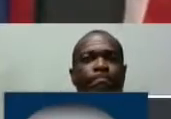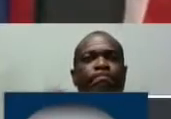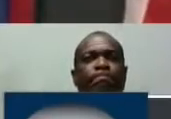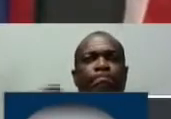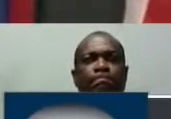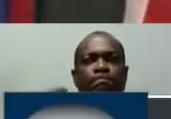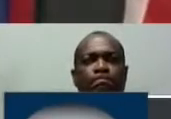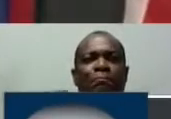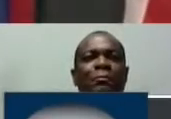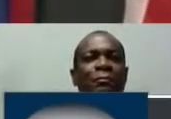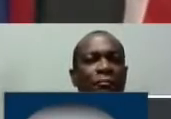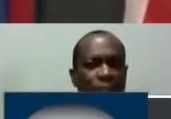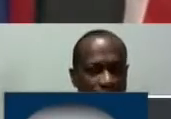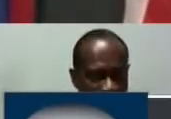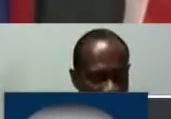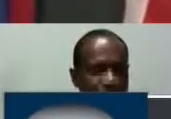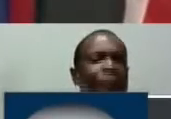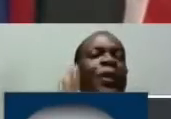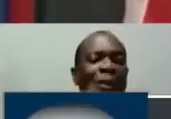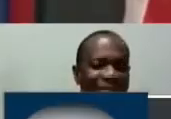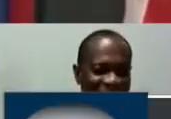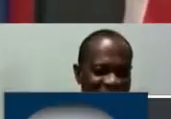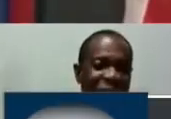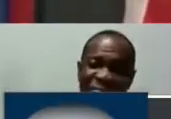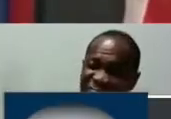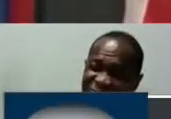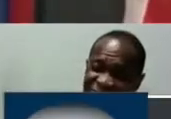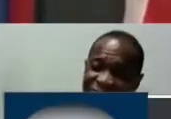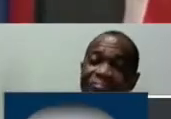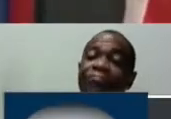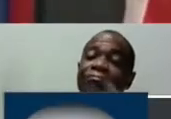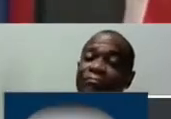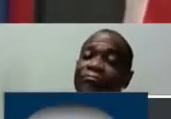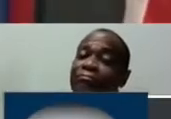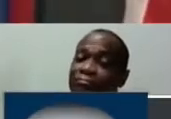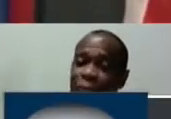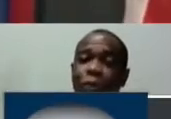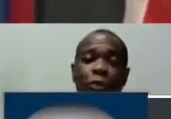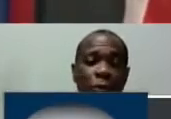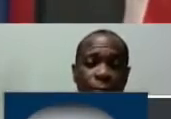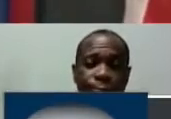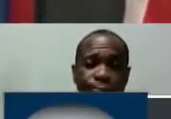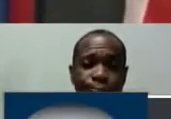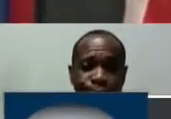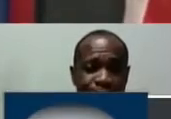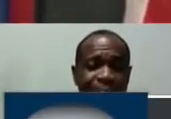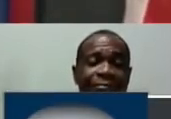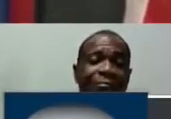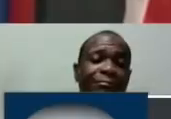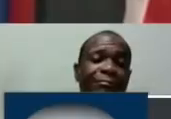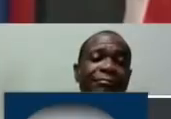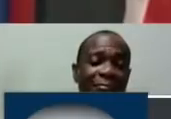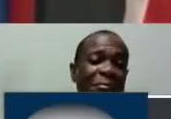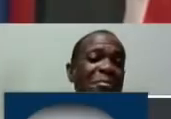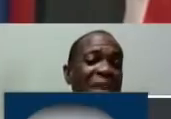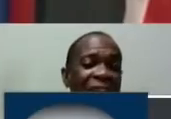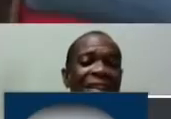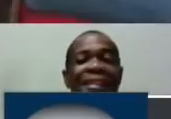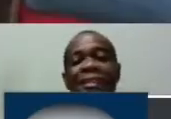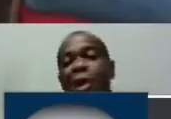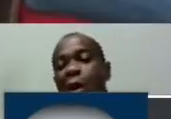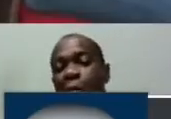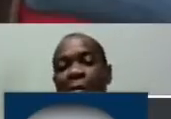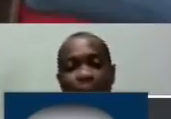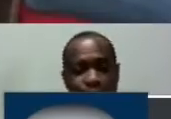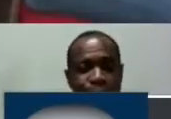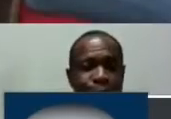also we will continue to rely on our national security entities to enforce the laws in Trinidad and Tobago. Minister Diaz, thanks